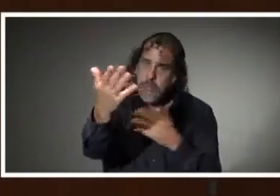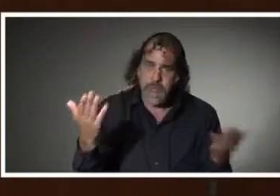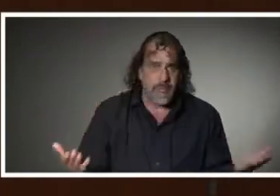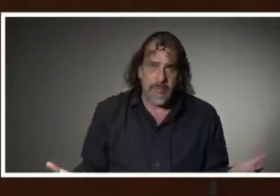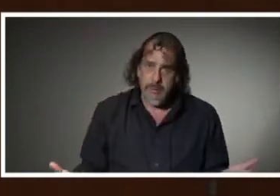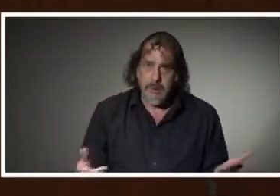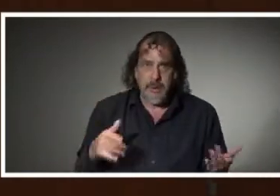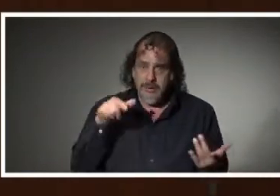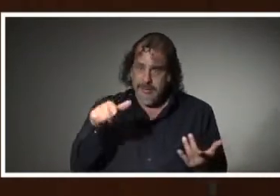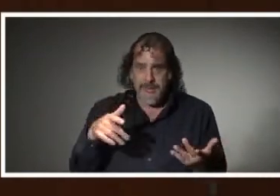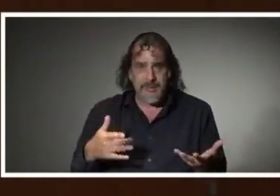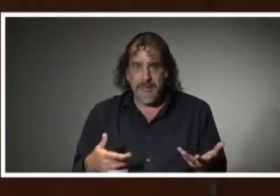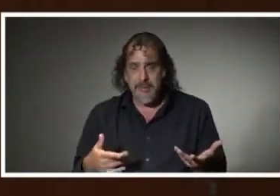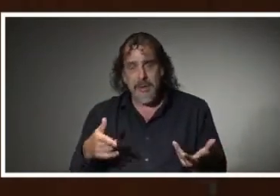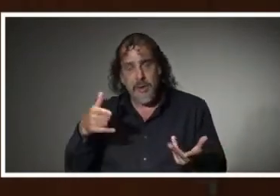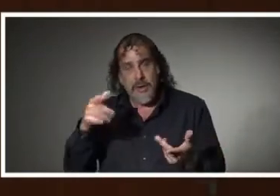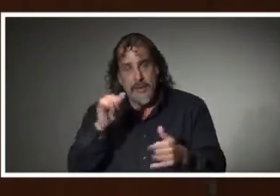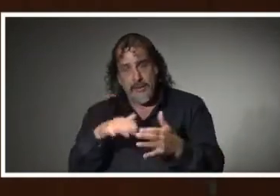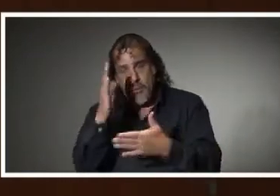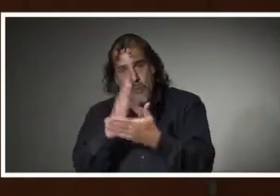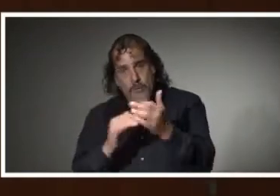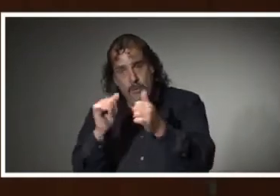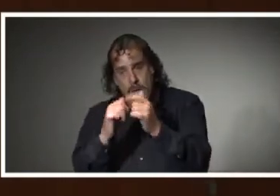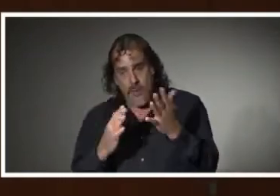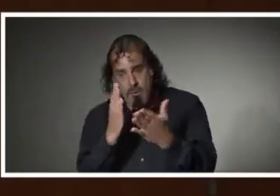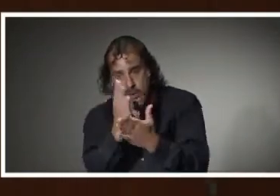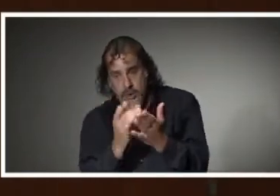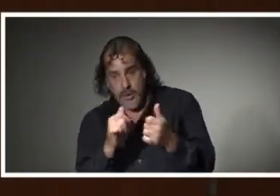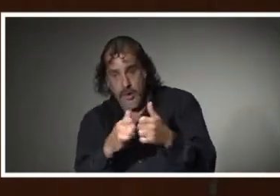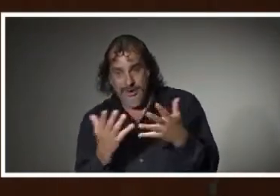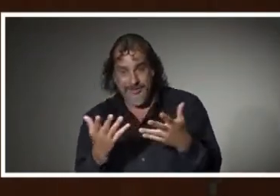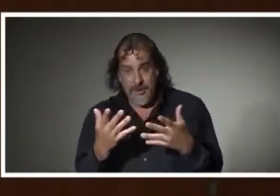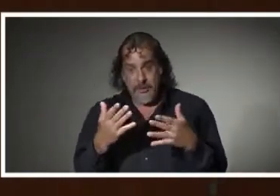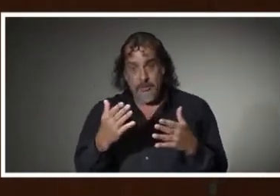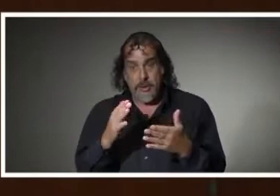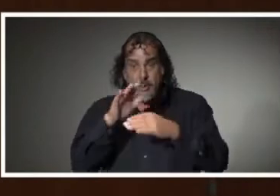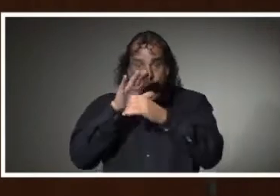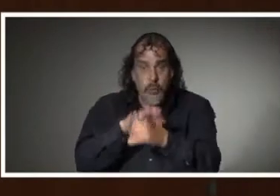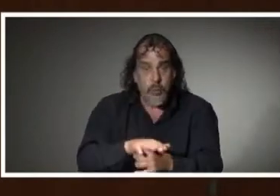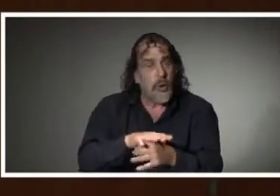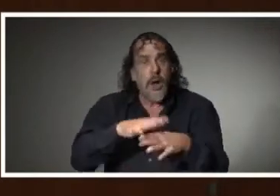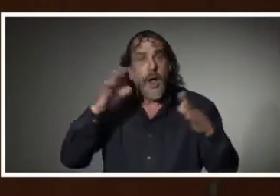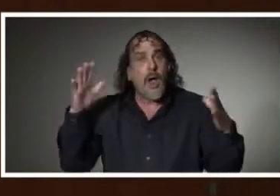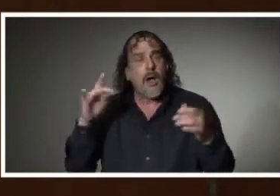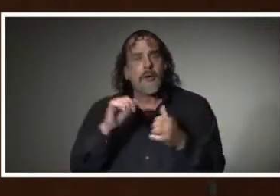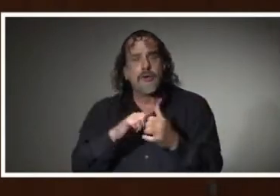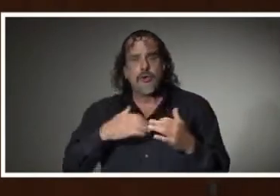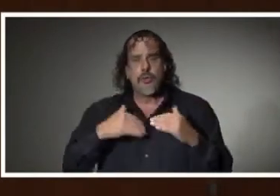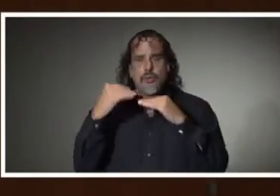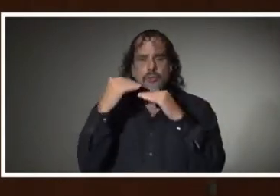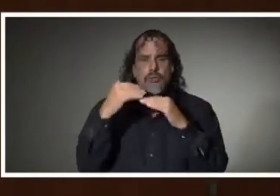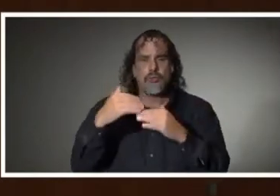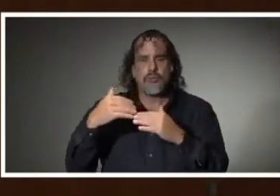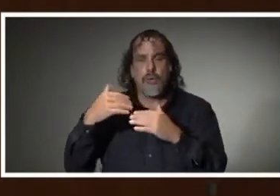the mechanisms we have to make sure that we can increase bed availability by reducing these elective hospitalizations.